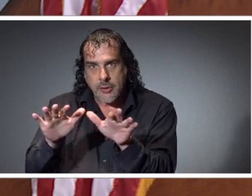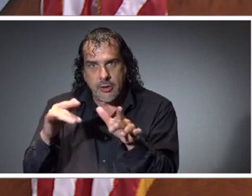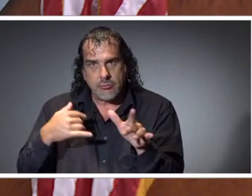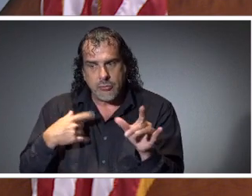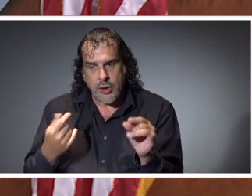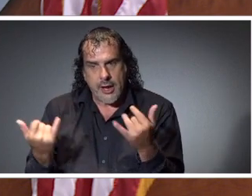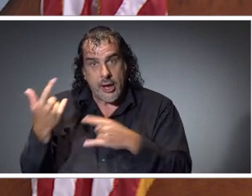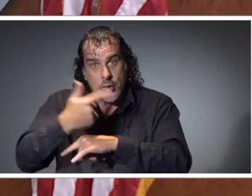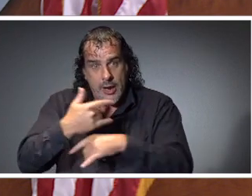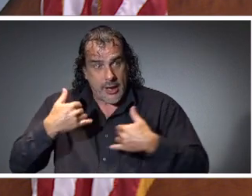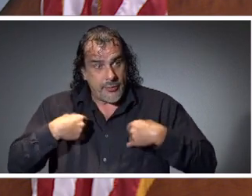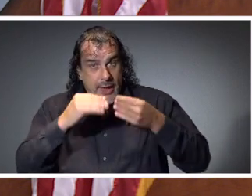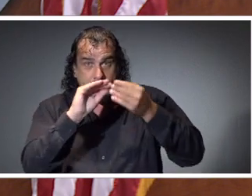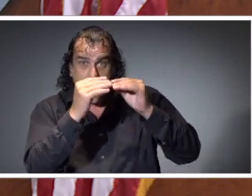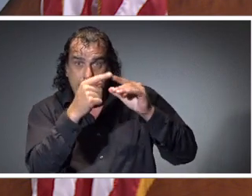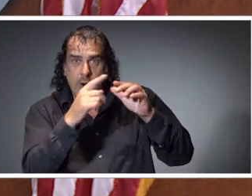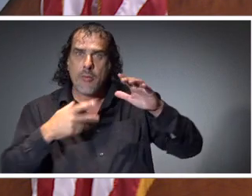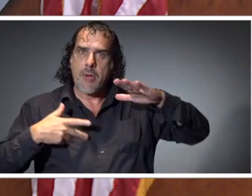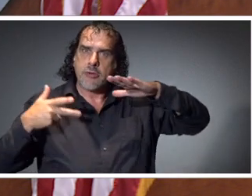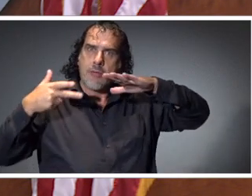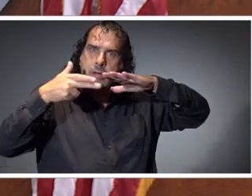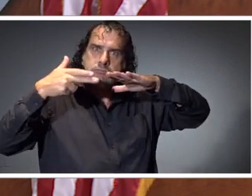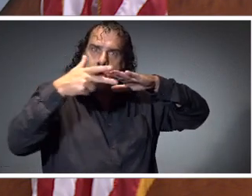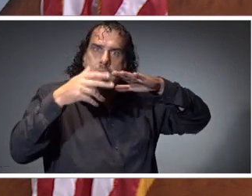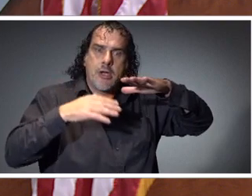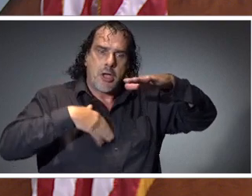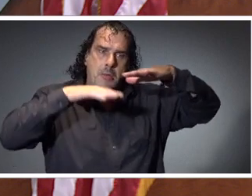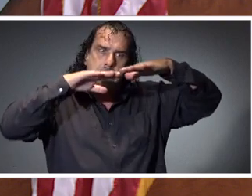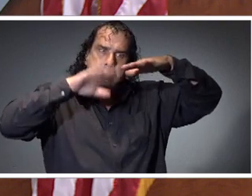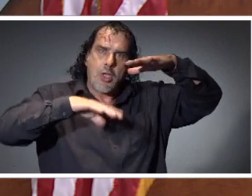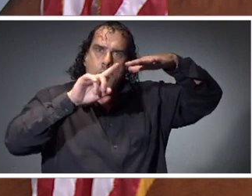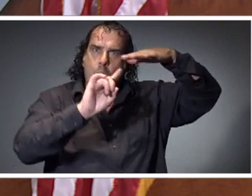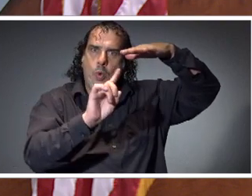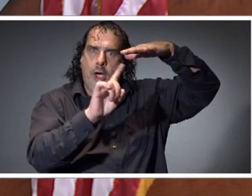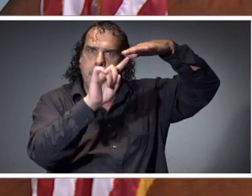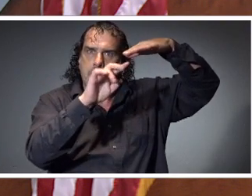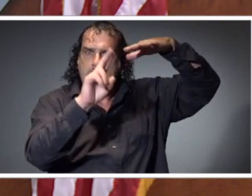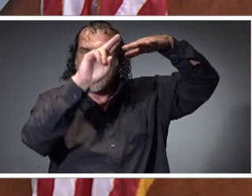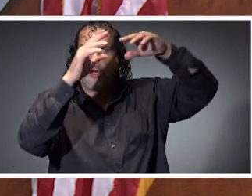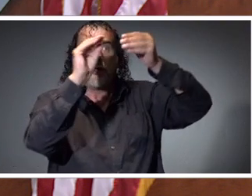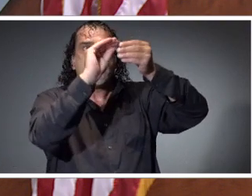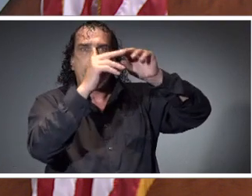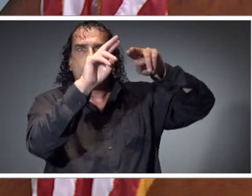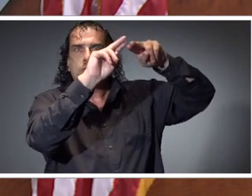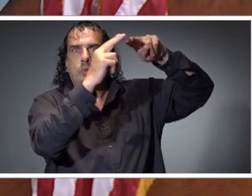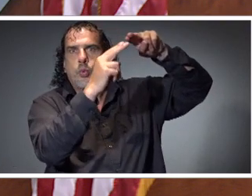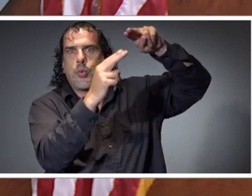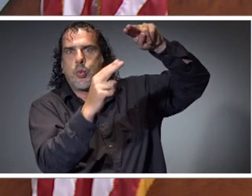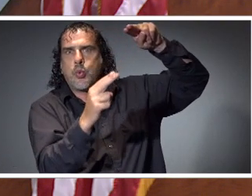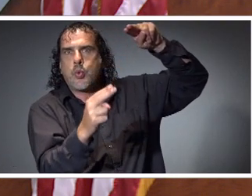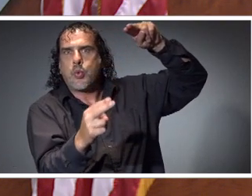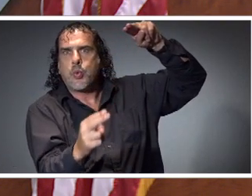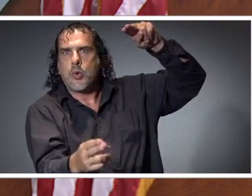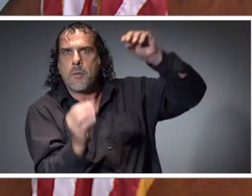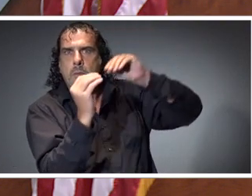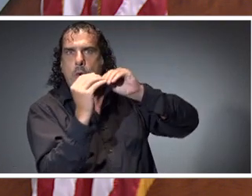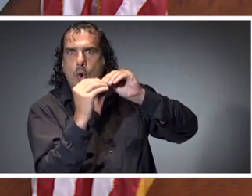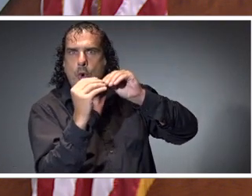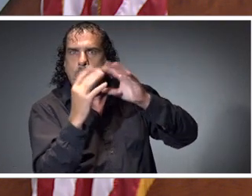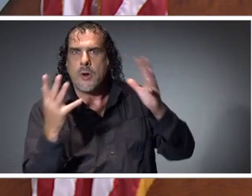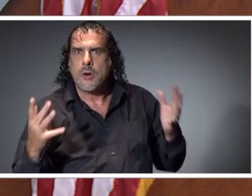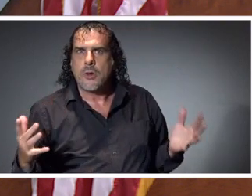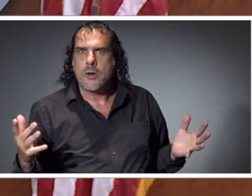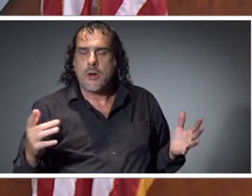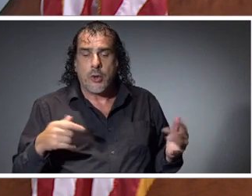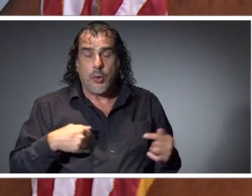reduce it, to keep that R naught below one, to continue to see numbers coming down. Again, we're certainly not going